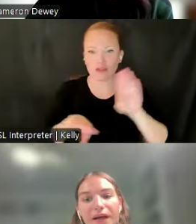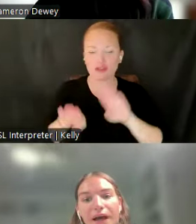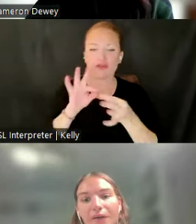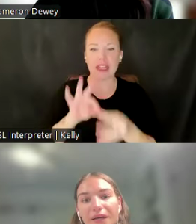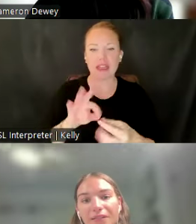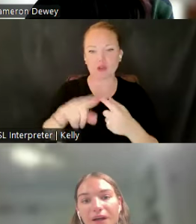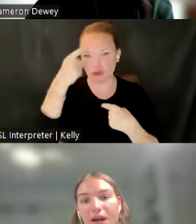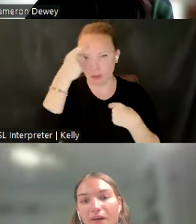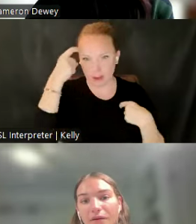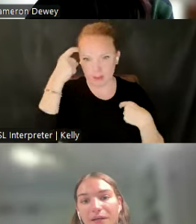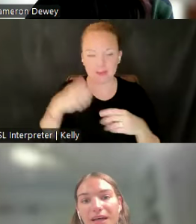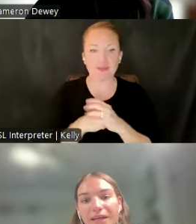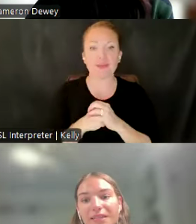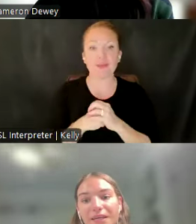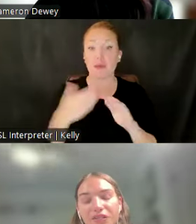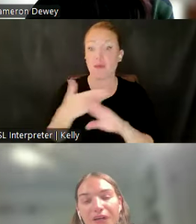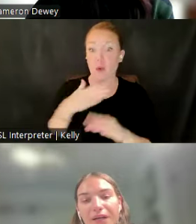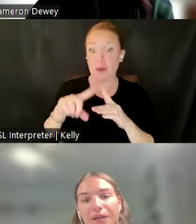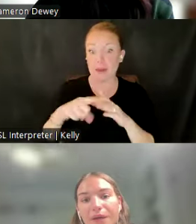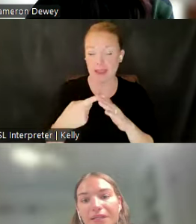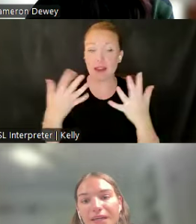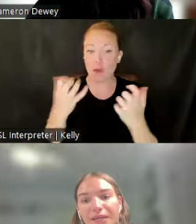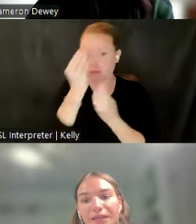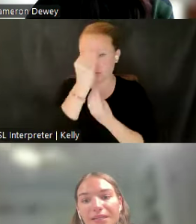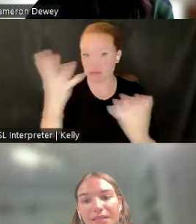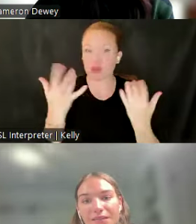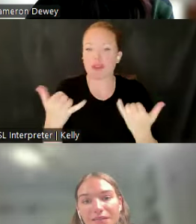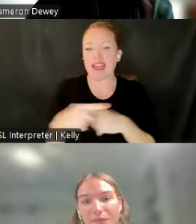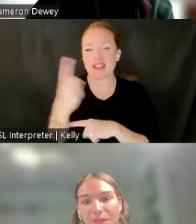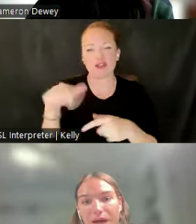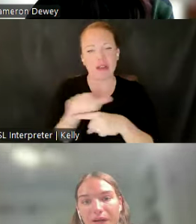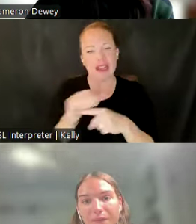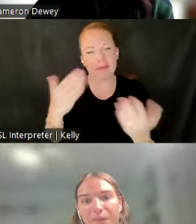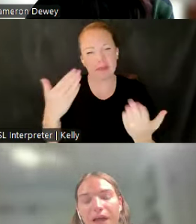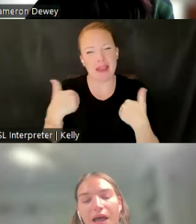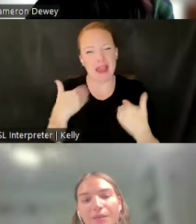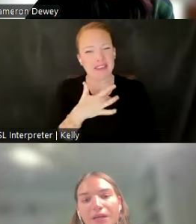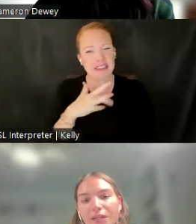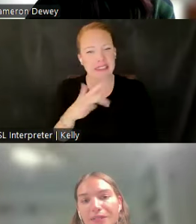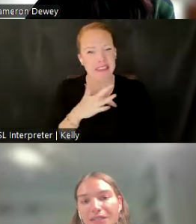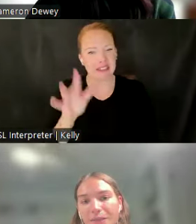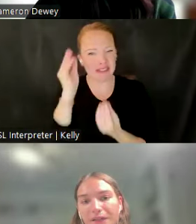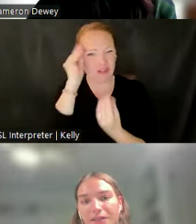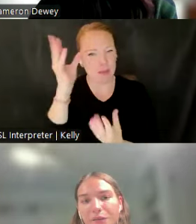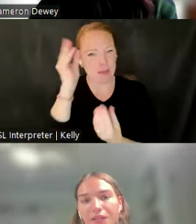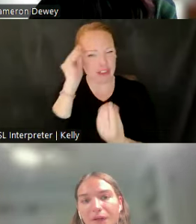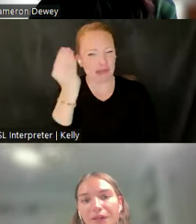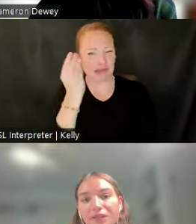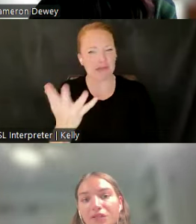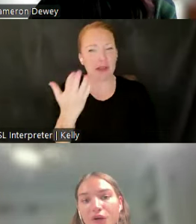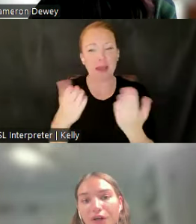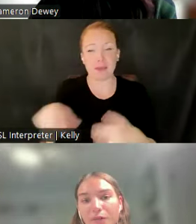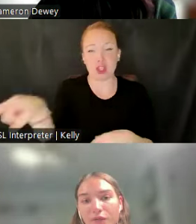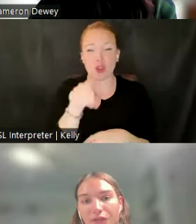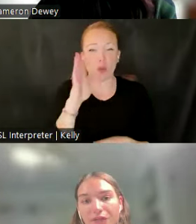begin, I would like to start off by saying today's training may contain sensitive subject matter and may cause participants to